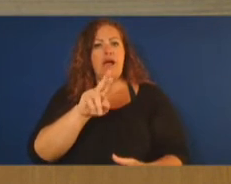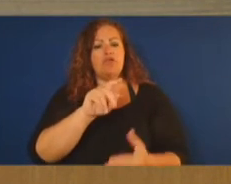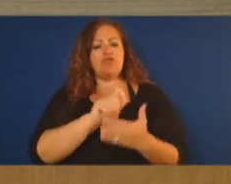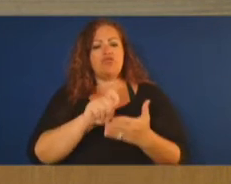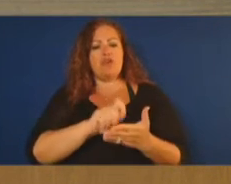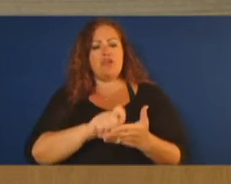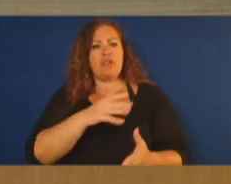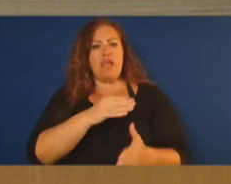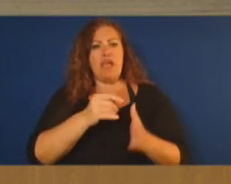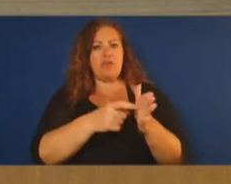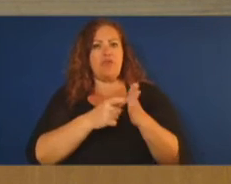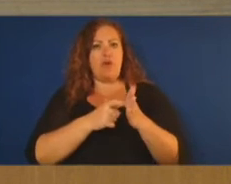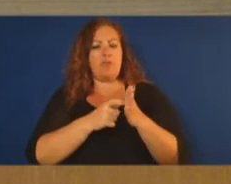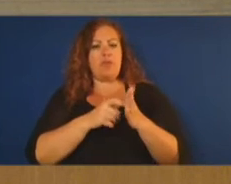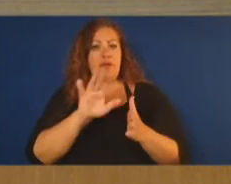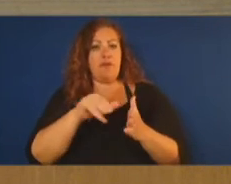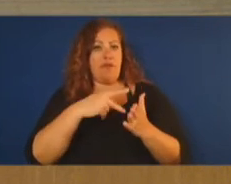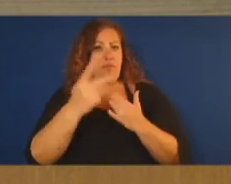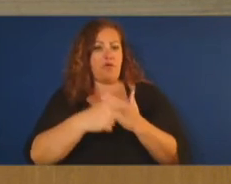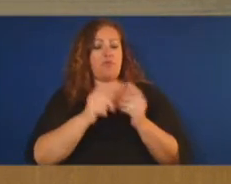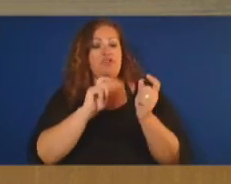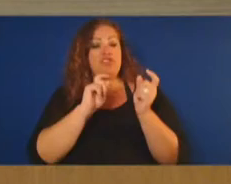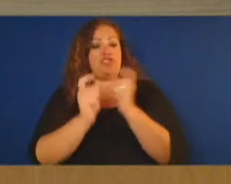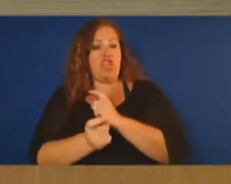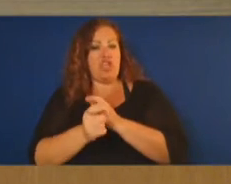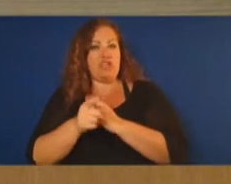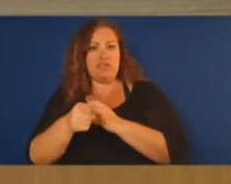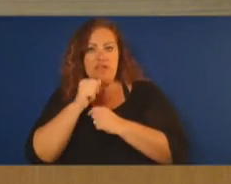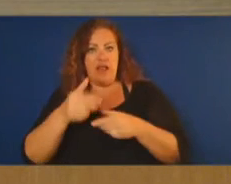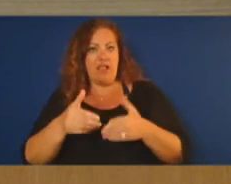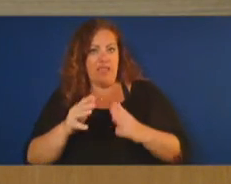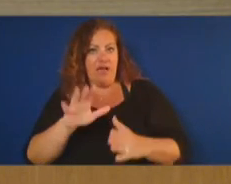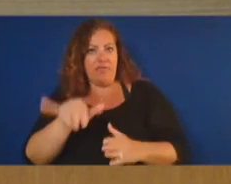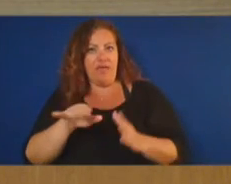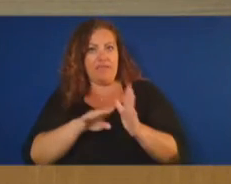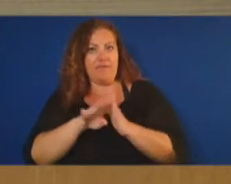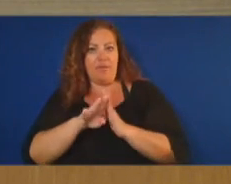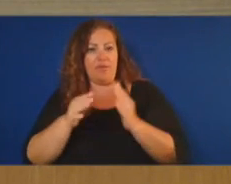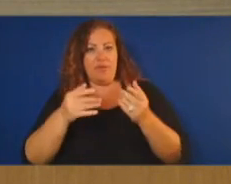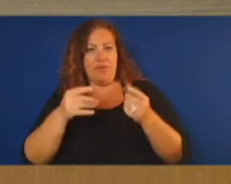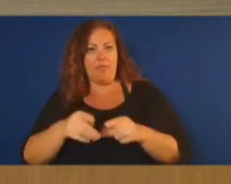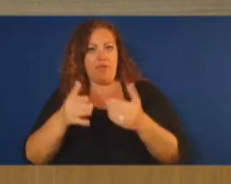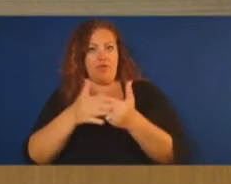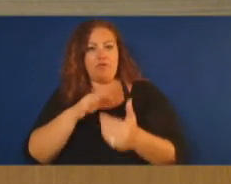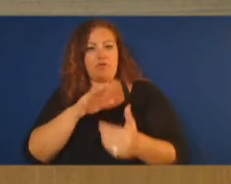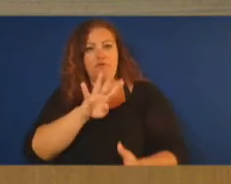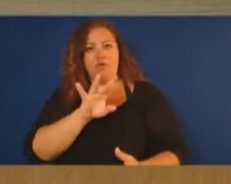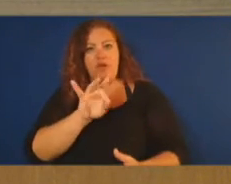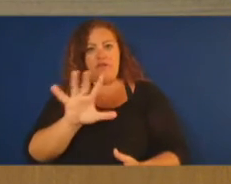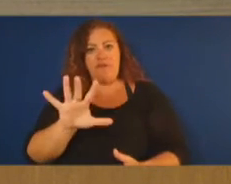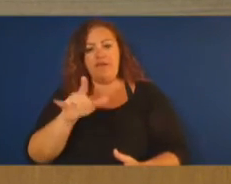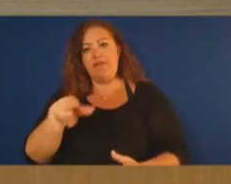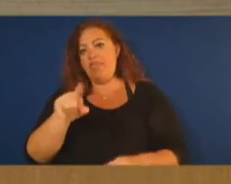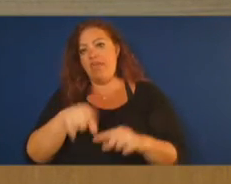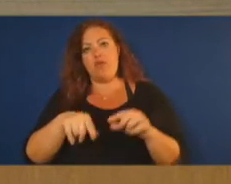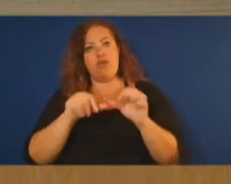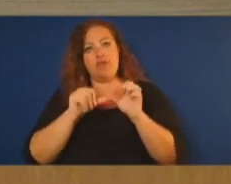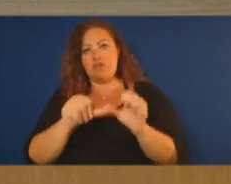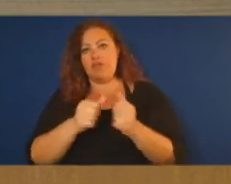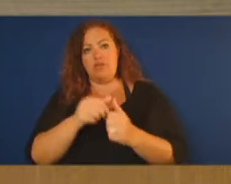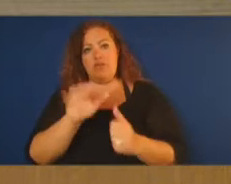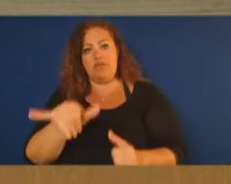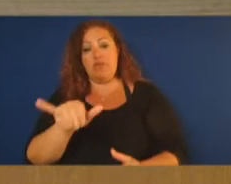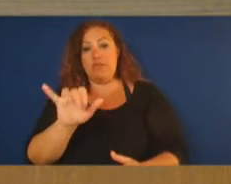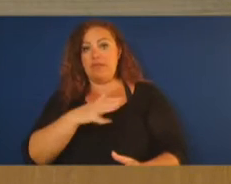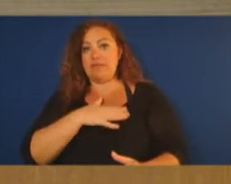program changed to not allow that development to happen in this close proximity to 485 so they weren't able to move forward that's my understanding of